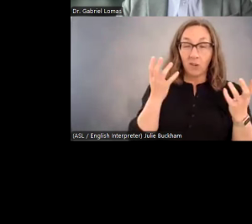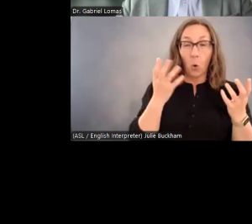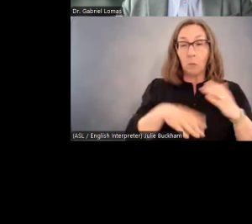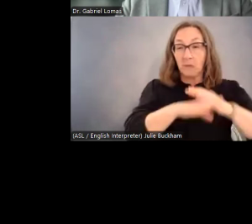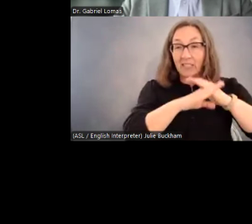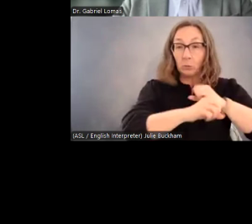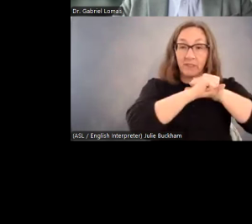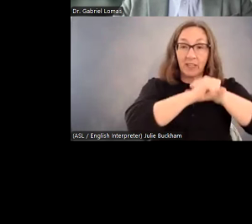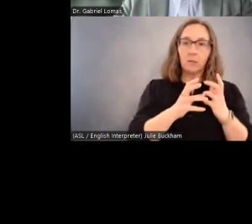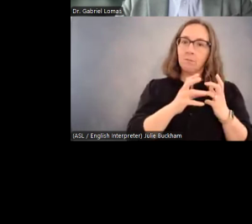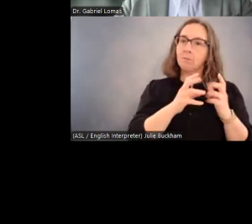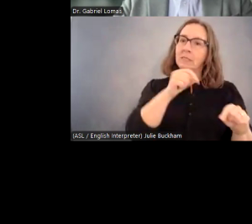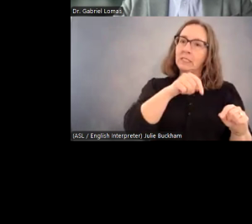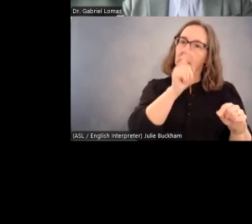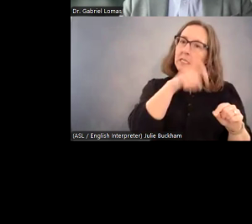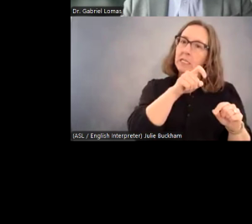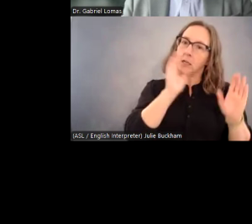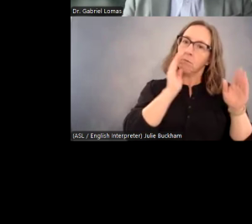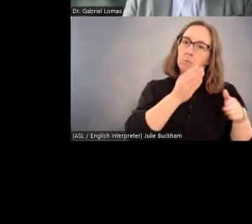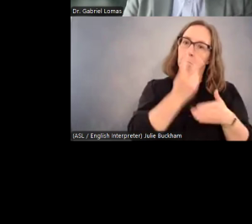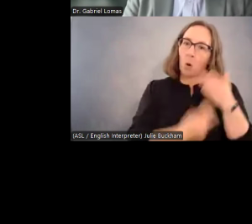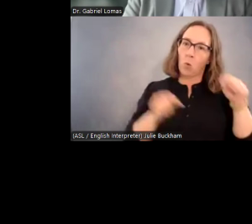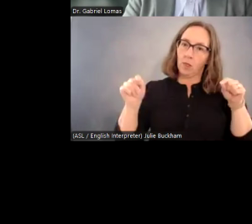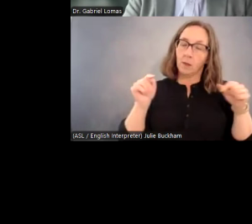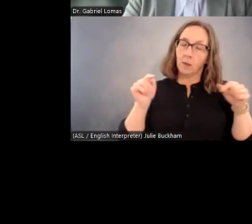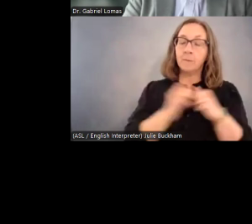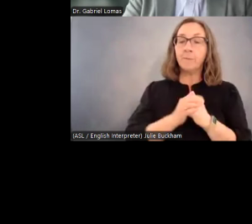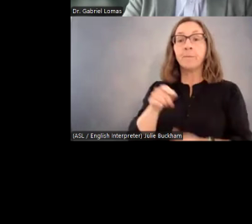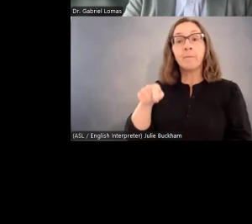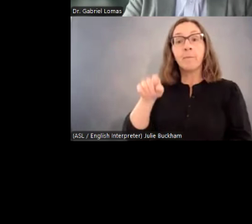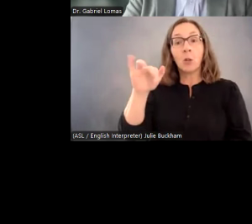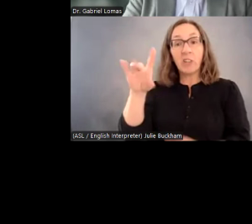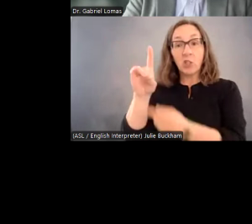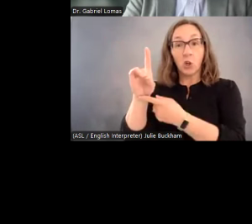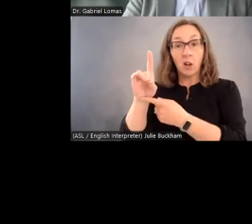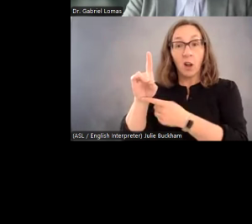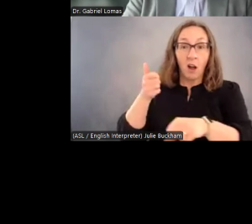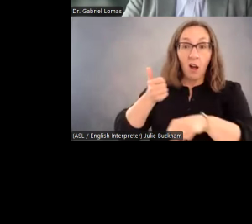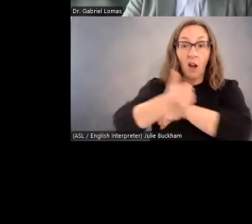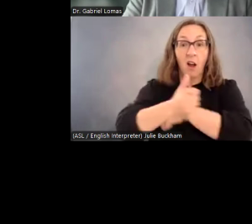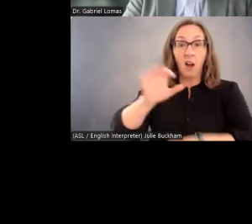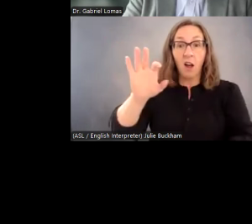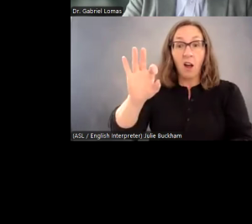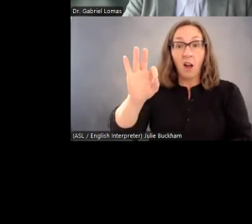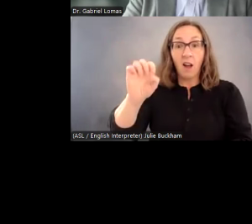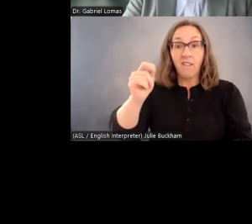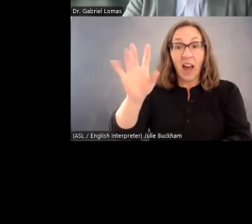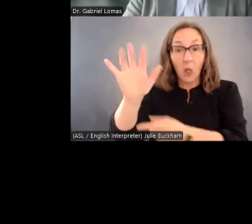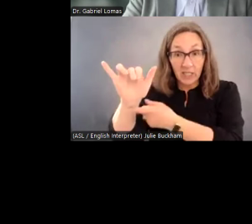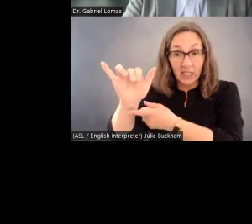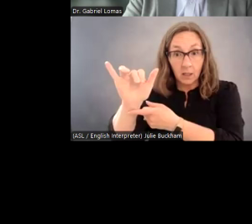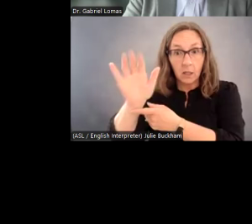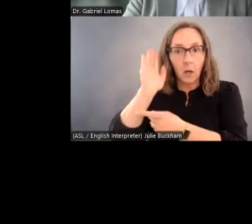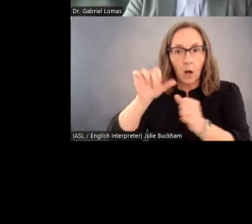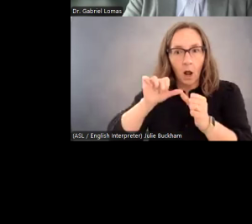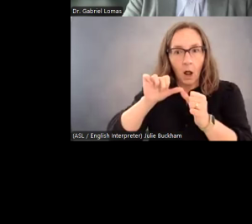need. So Richard ended up actually having felony charges, which were going to stay with him and really make a